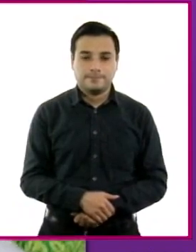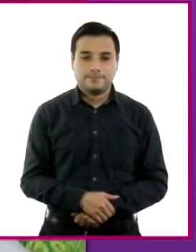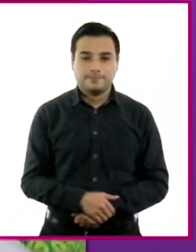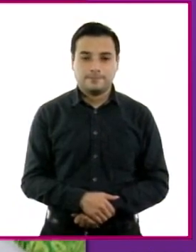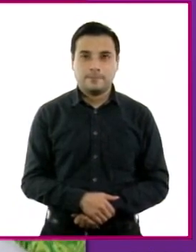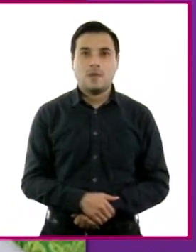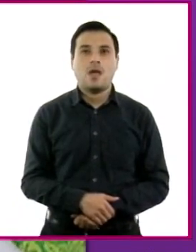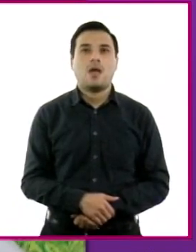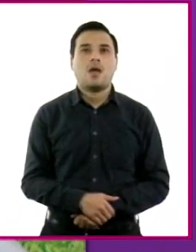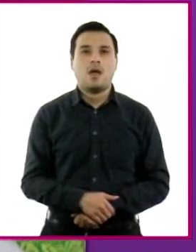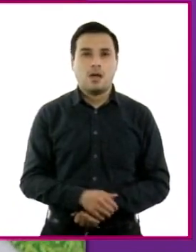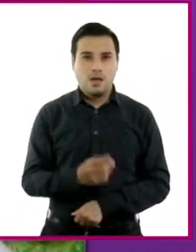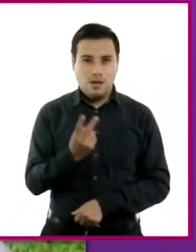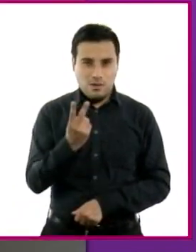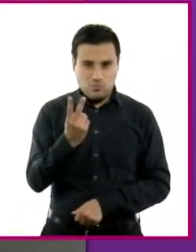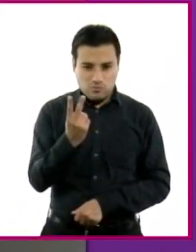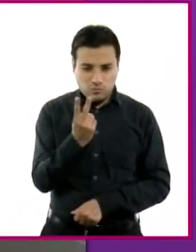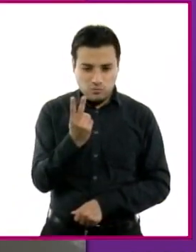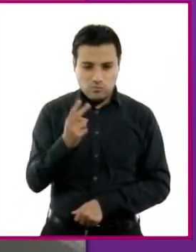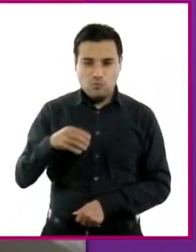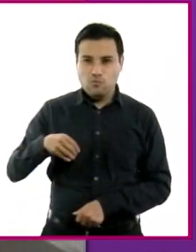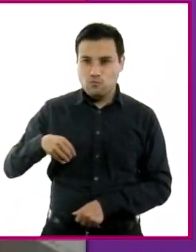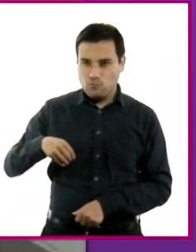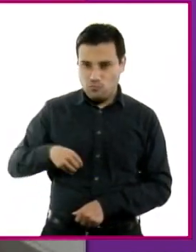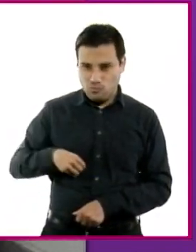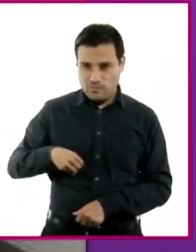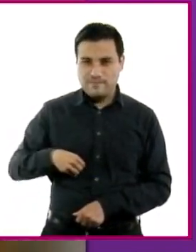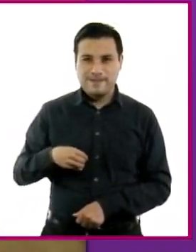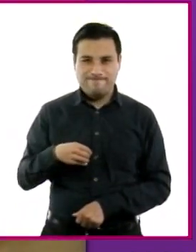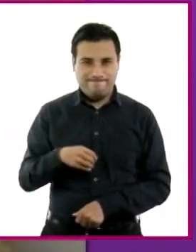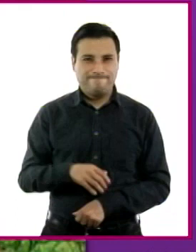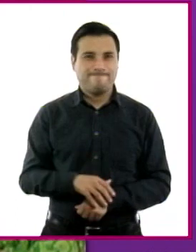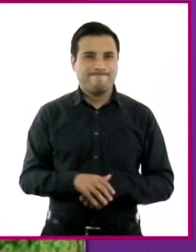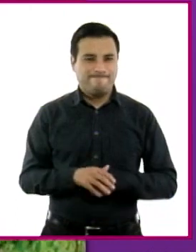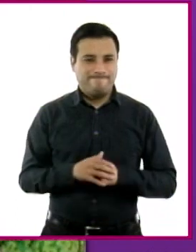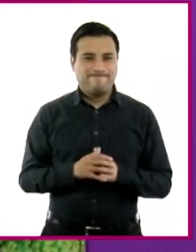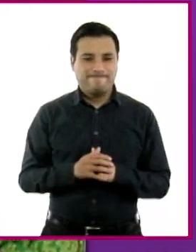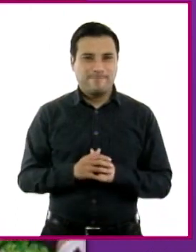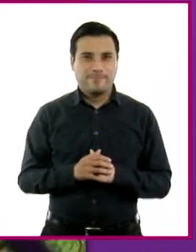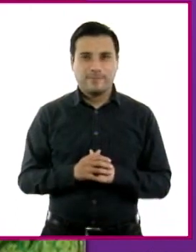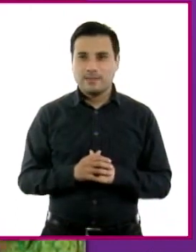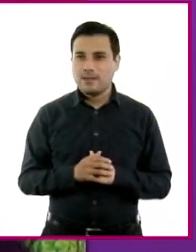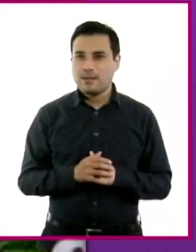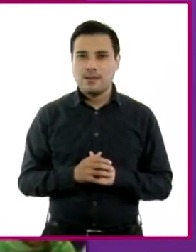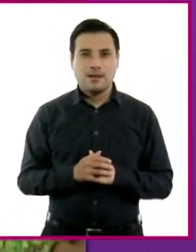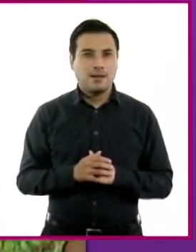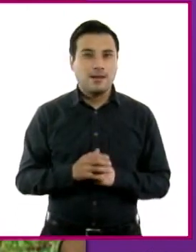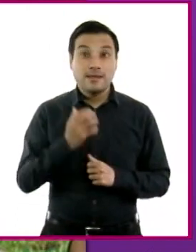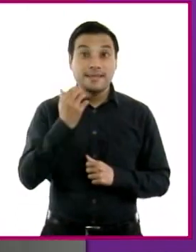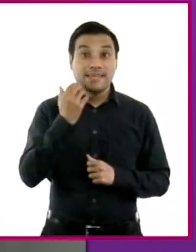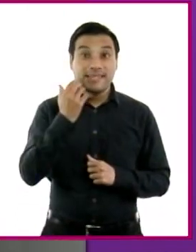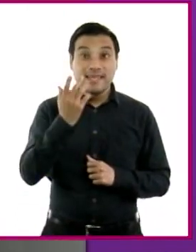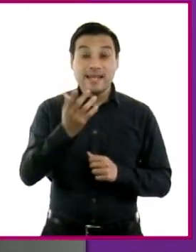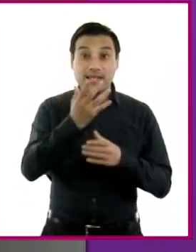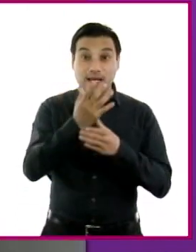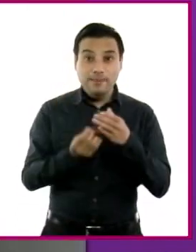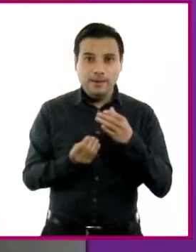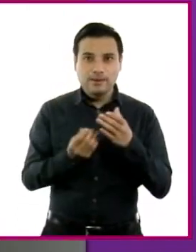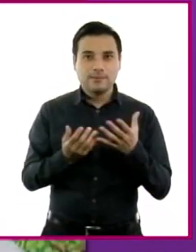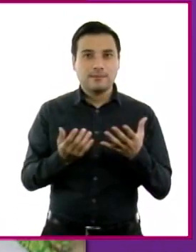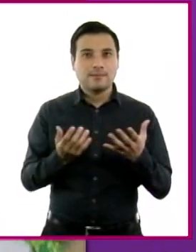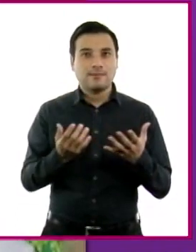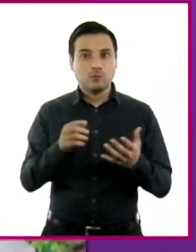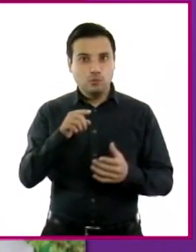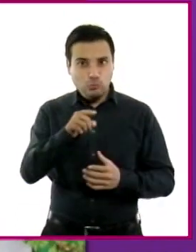It was them, Agatha Shadow and Vladimir Molotov. no. They were trying to escape. Very good job, Mr. Toot.